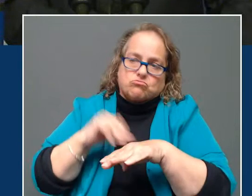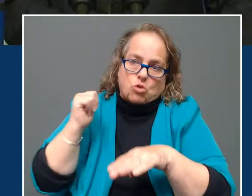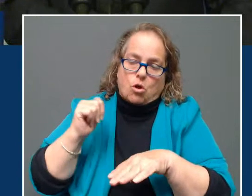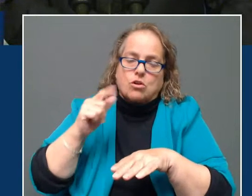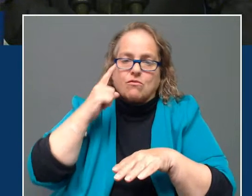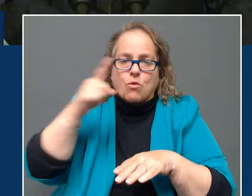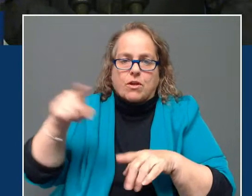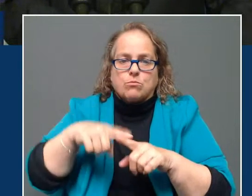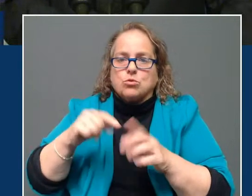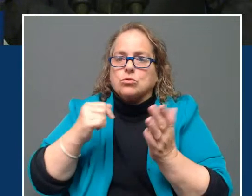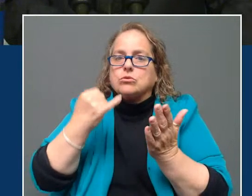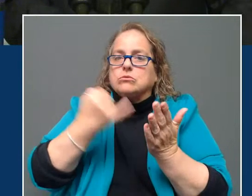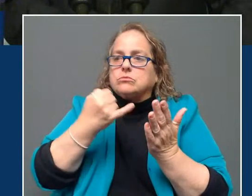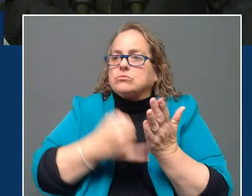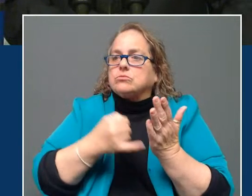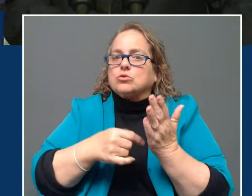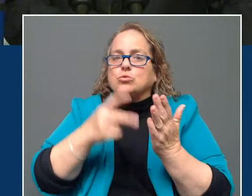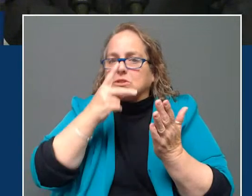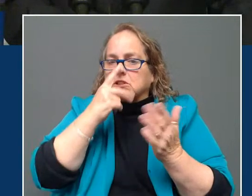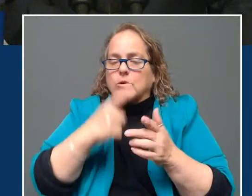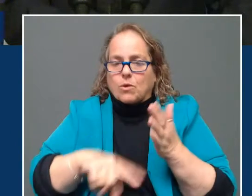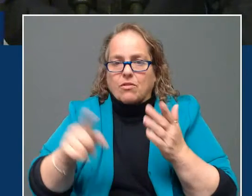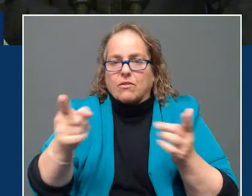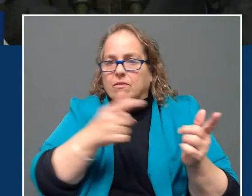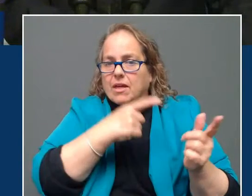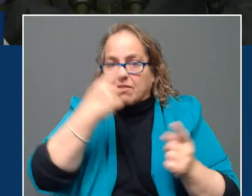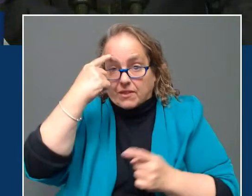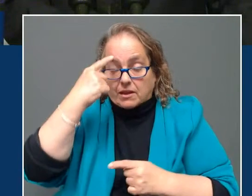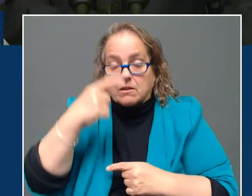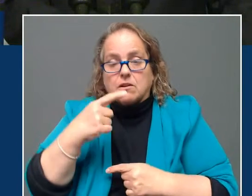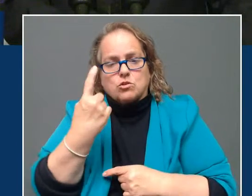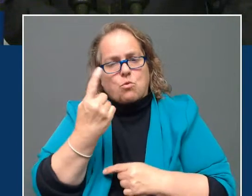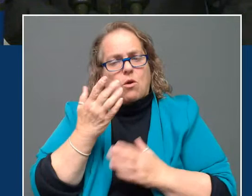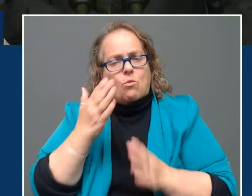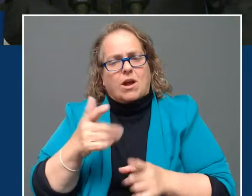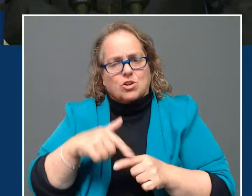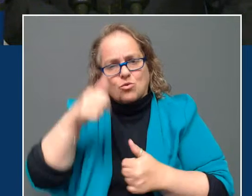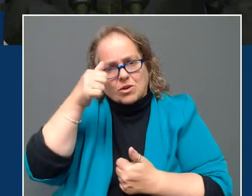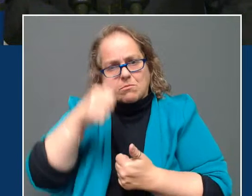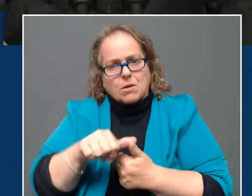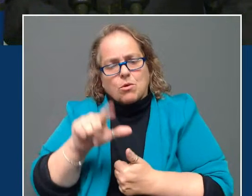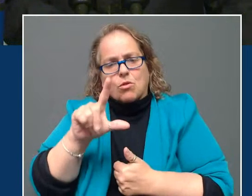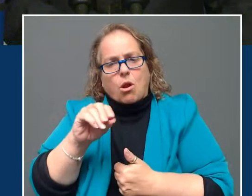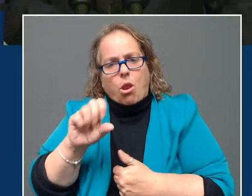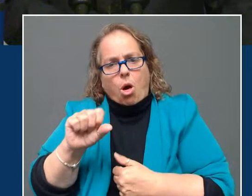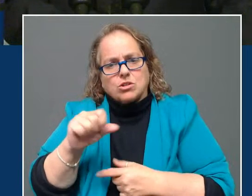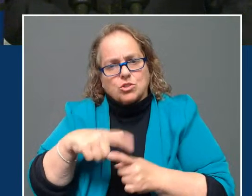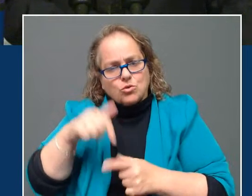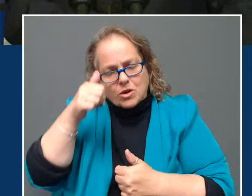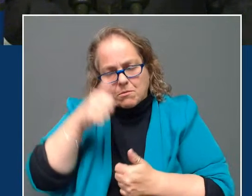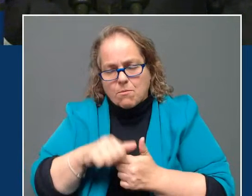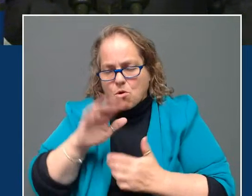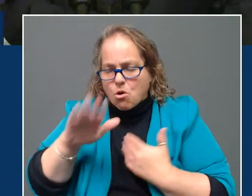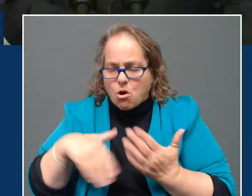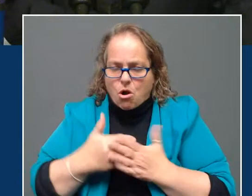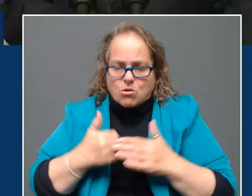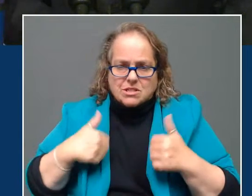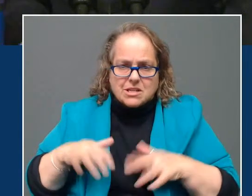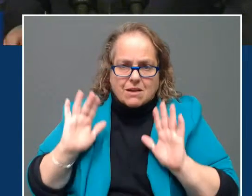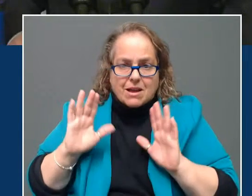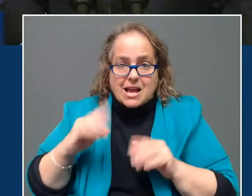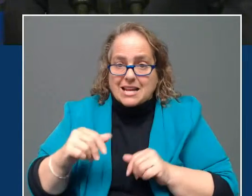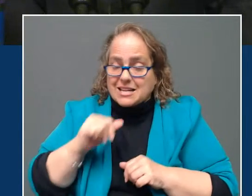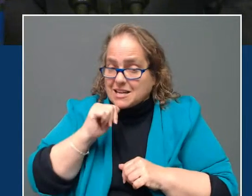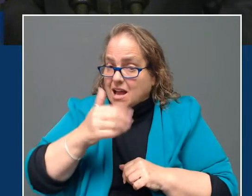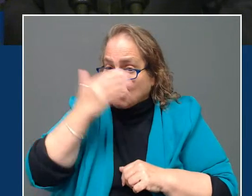This is just one way to remember the loss, to remember every sacrifice, and to make sure we don't forget the very hard lessons we have learned